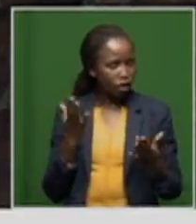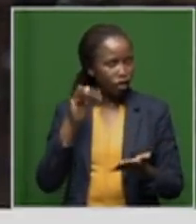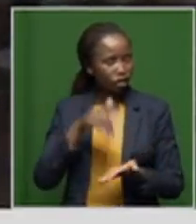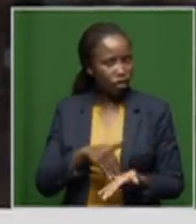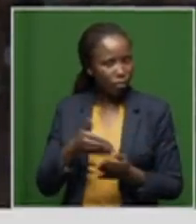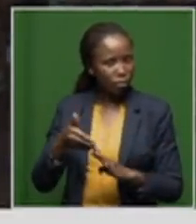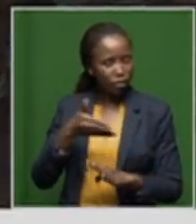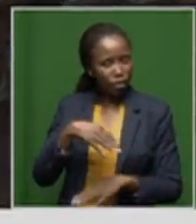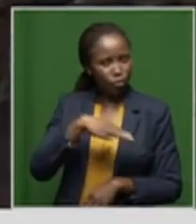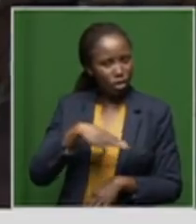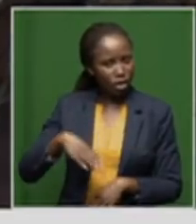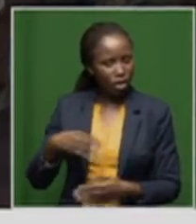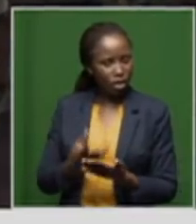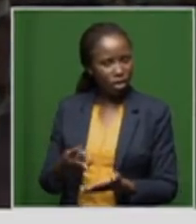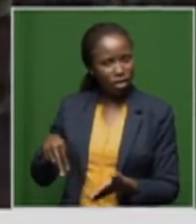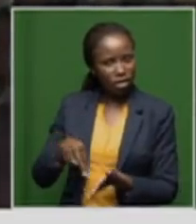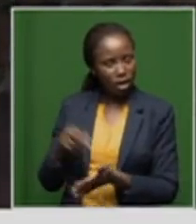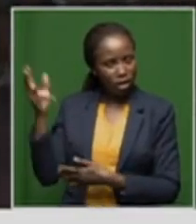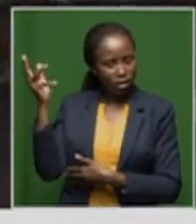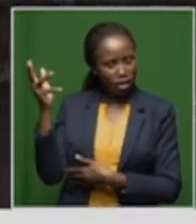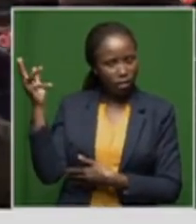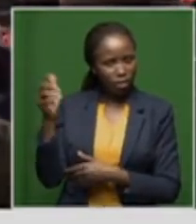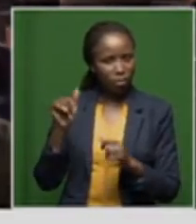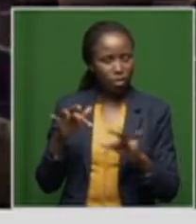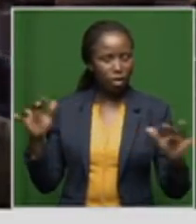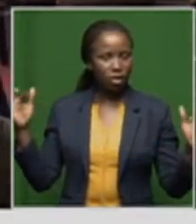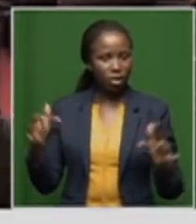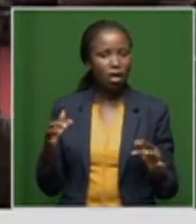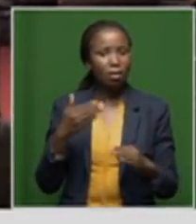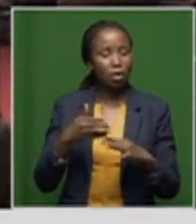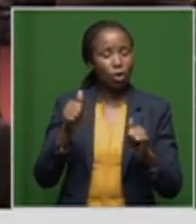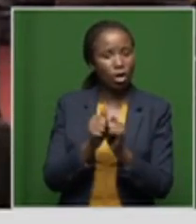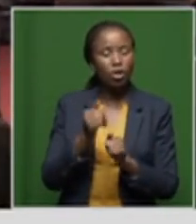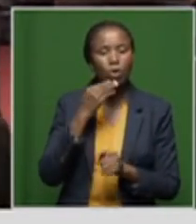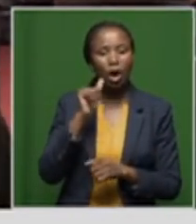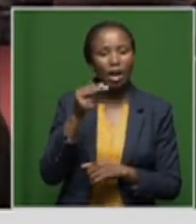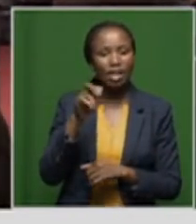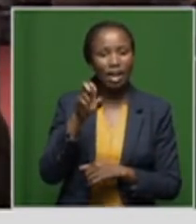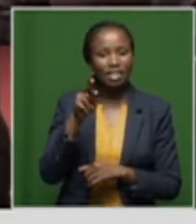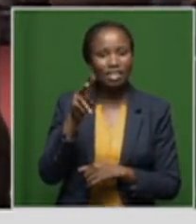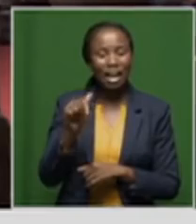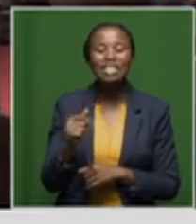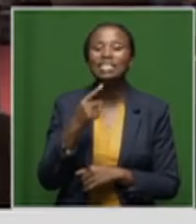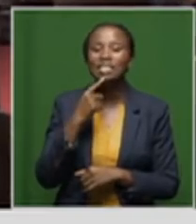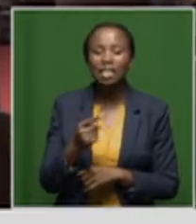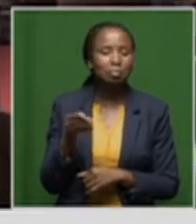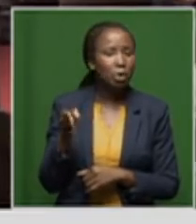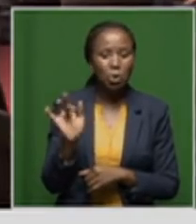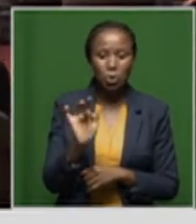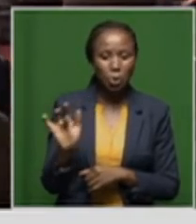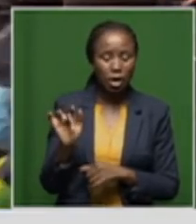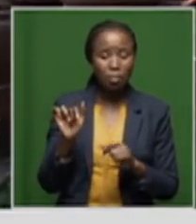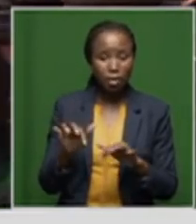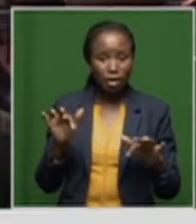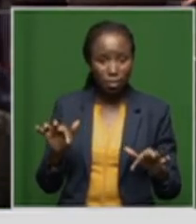president. To address those ANC members whom my colleague Ayanda Mhlongo says they are not there in their magnitudes